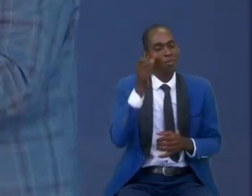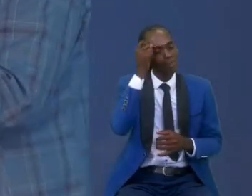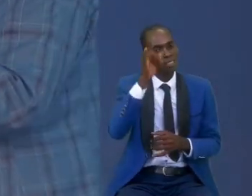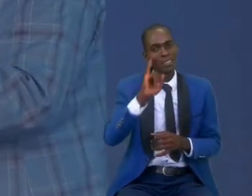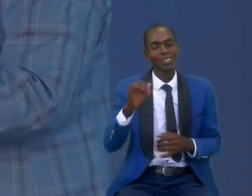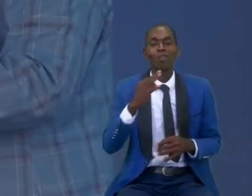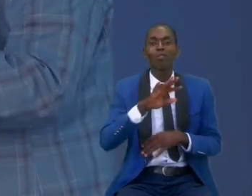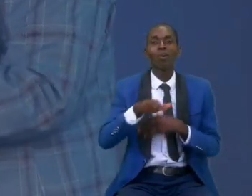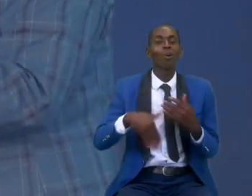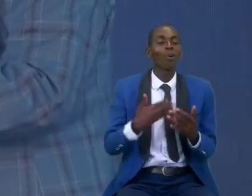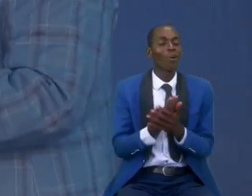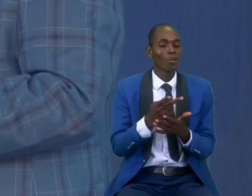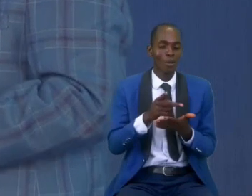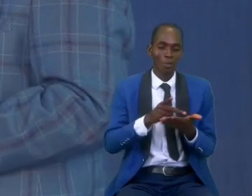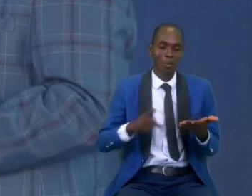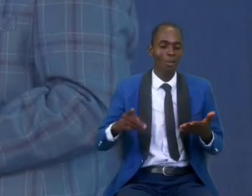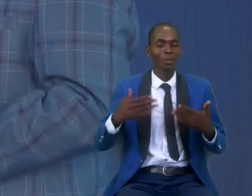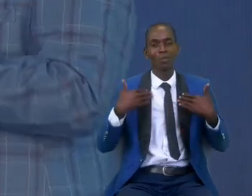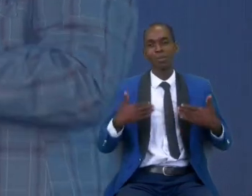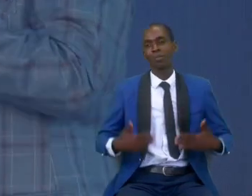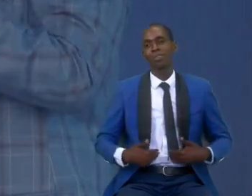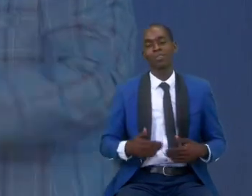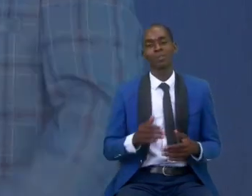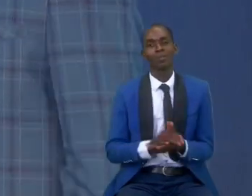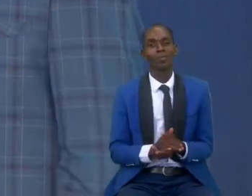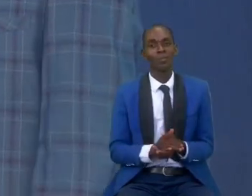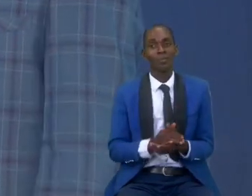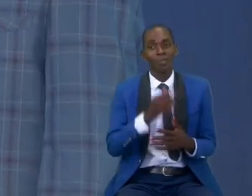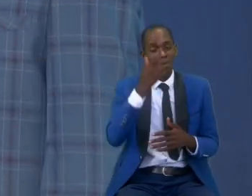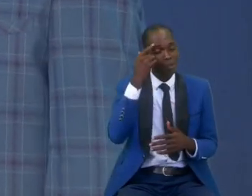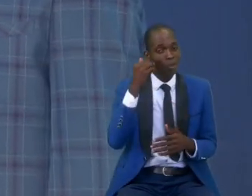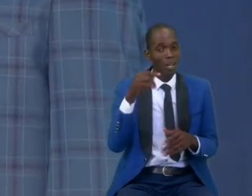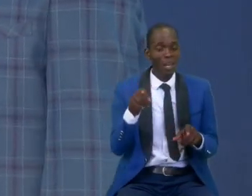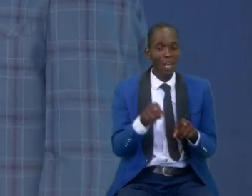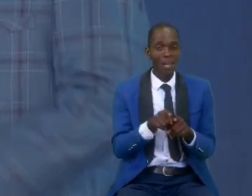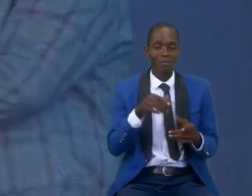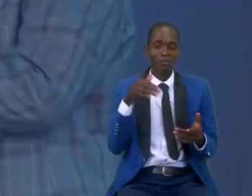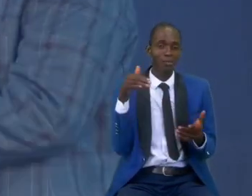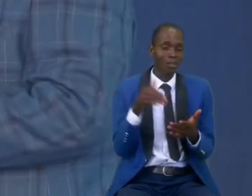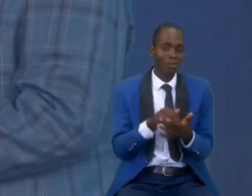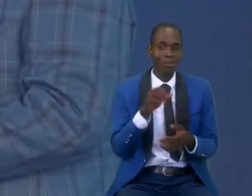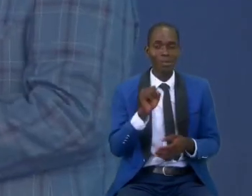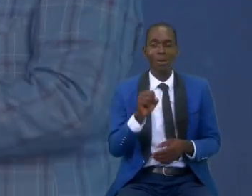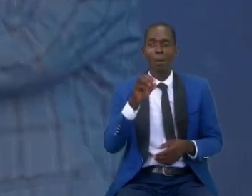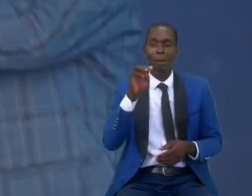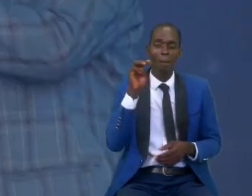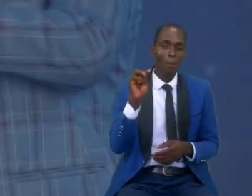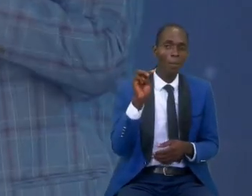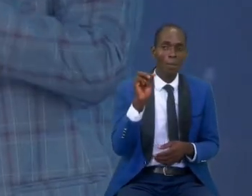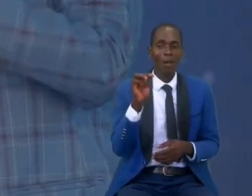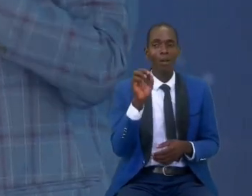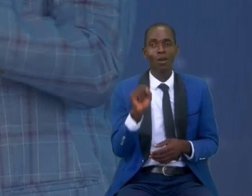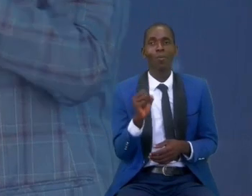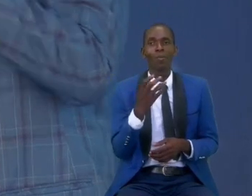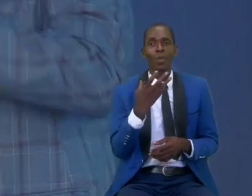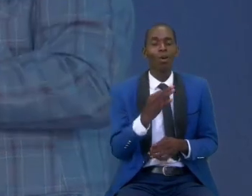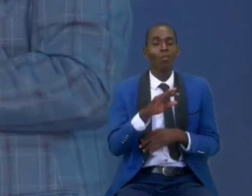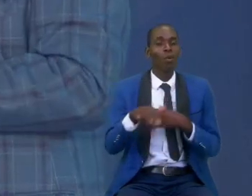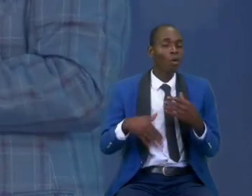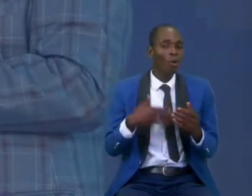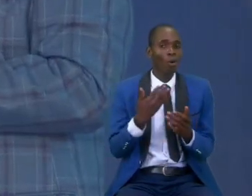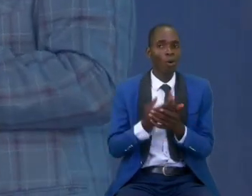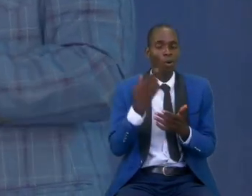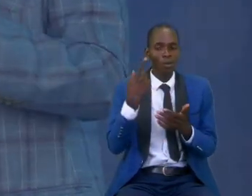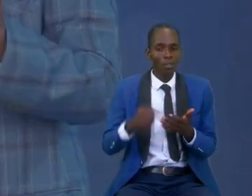as thousands and millions of those researchers are researching on their